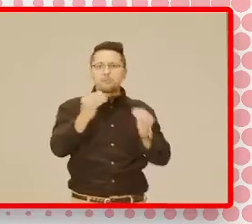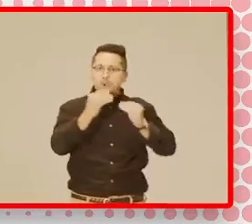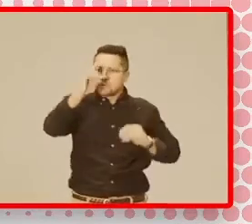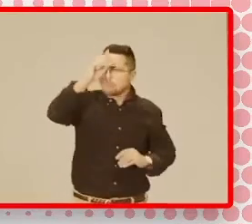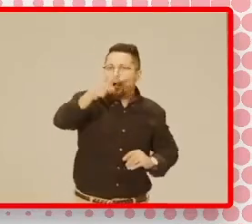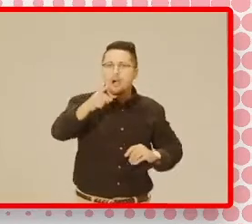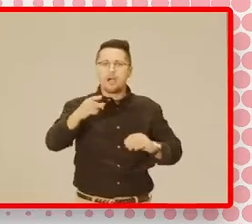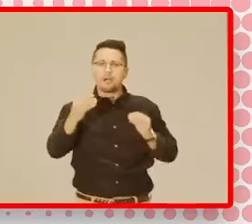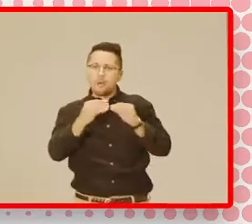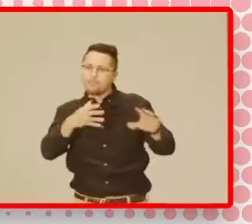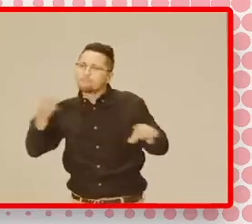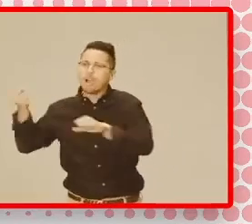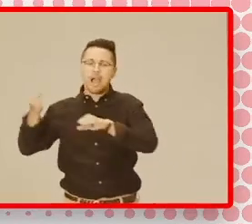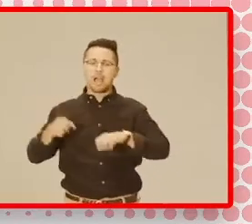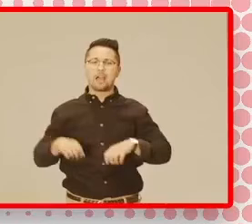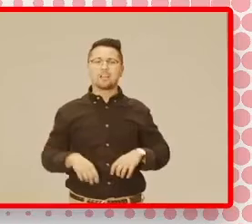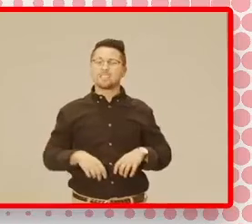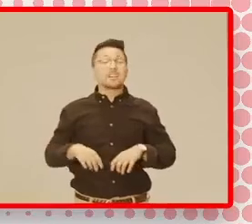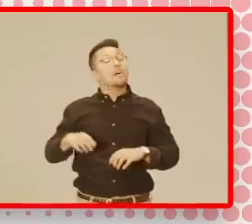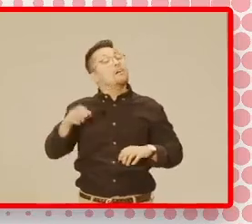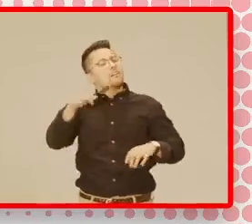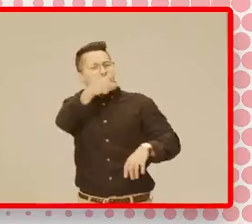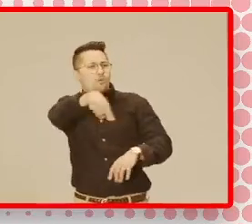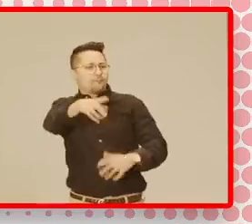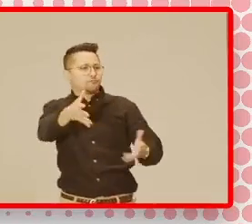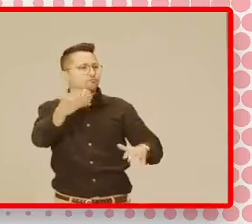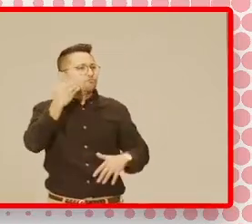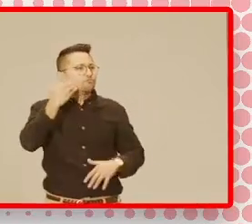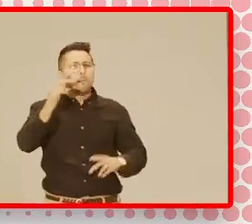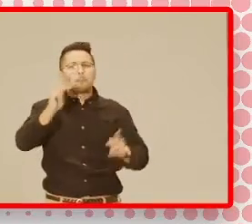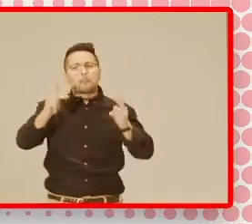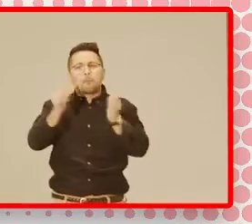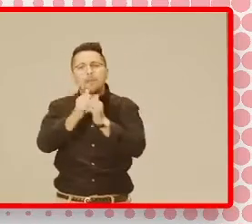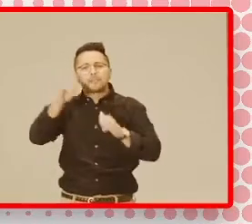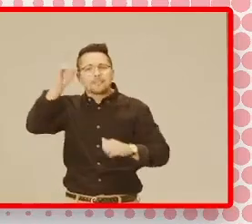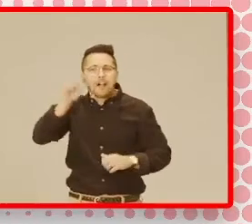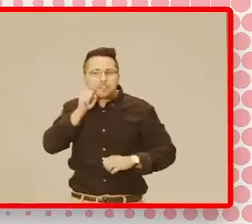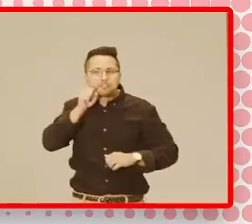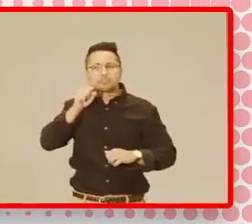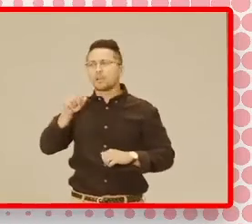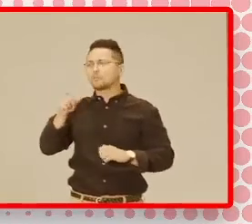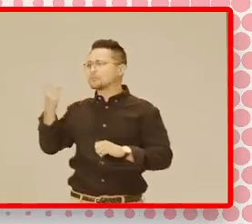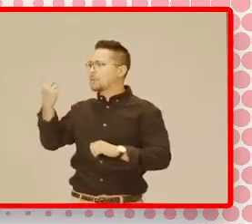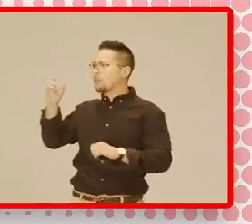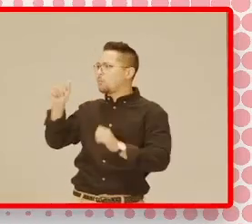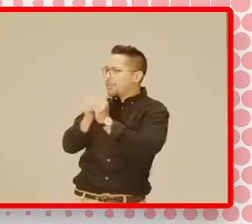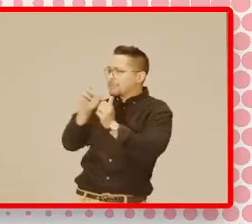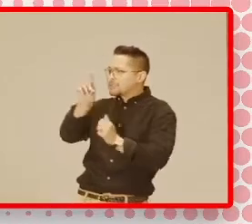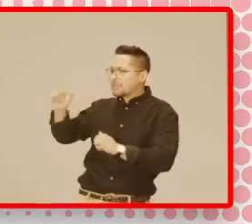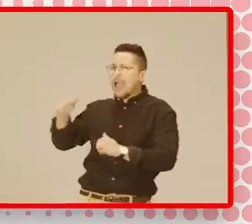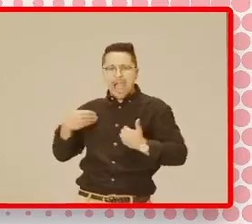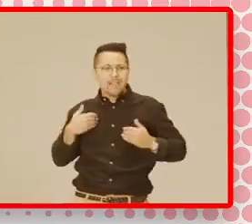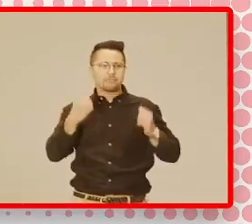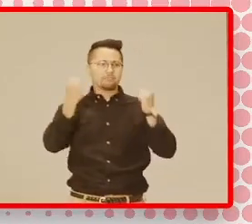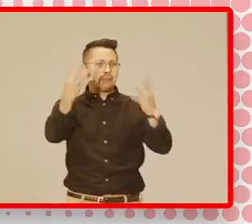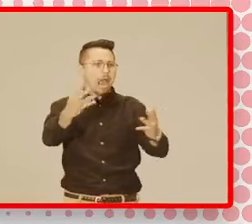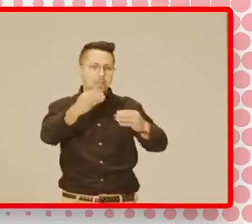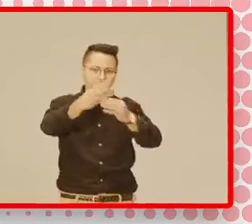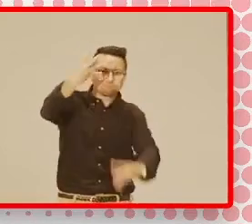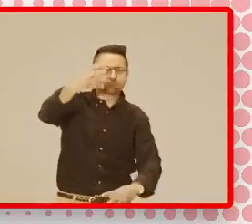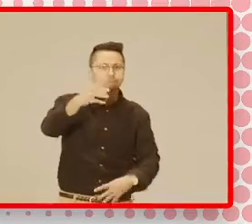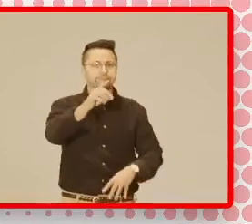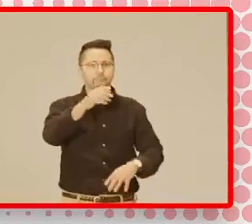enormous obstacles, almost more than you can count. But obstacles are just an opportunity to